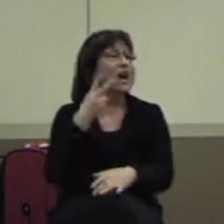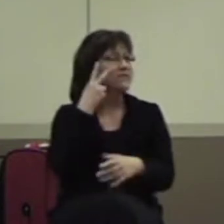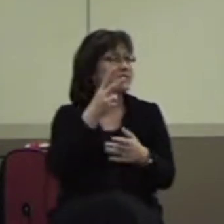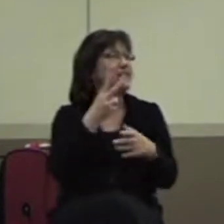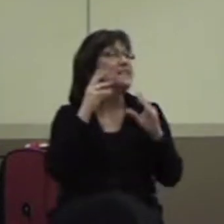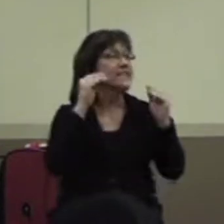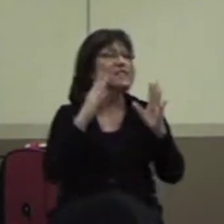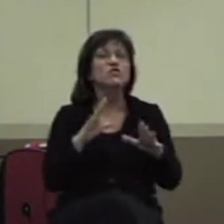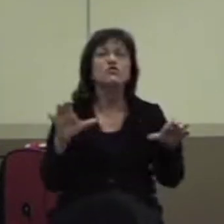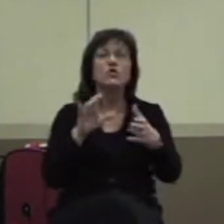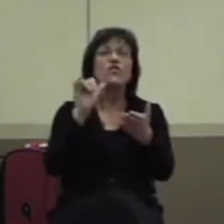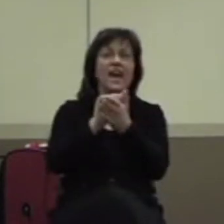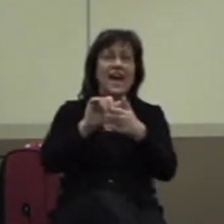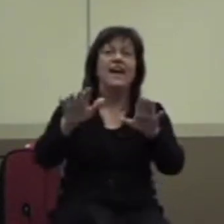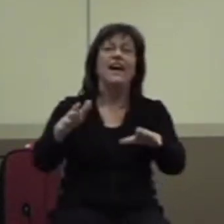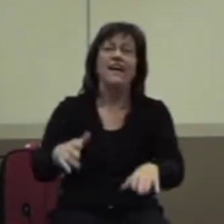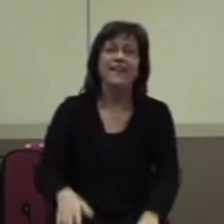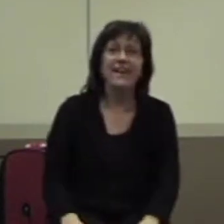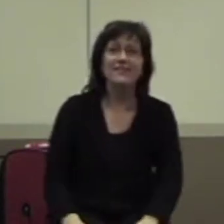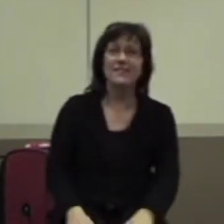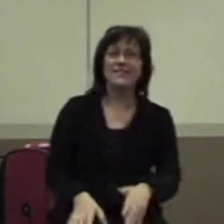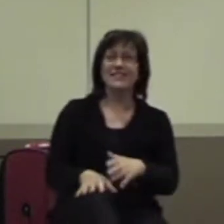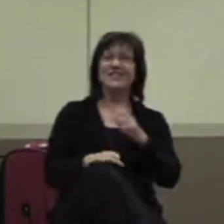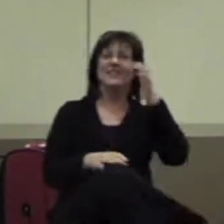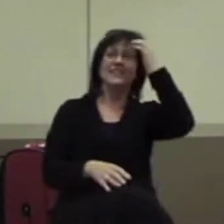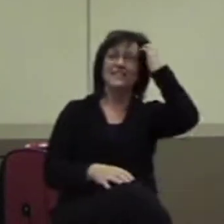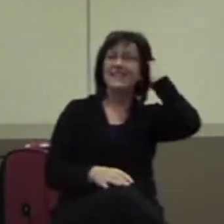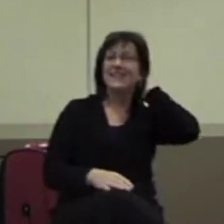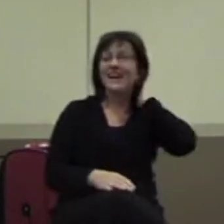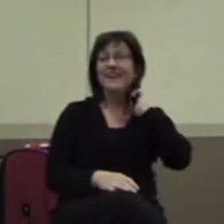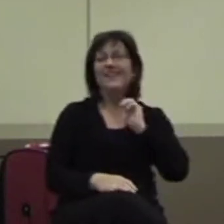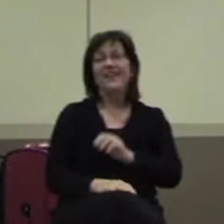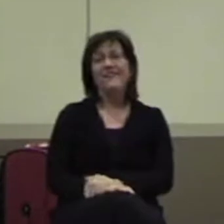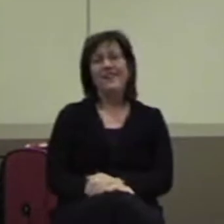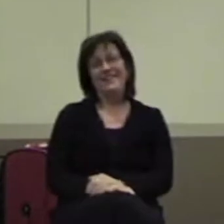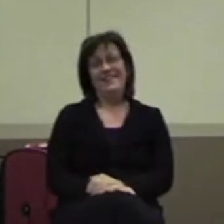I've seen teachers pay off this well.